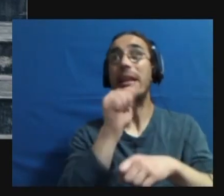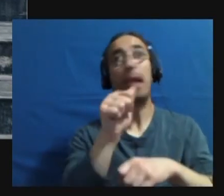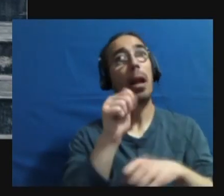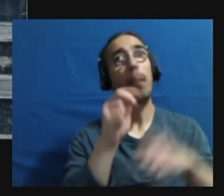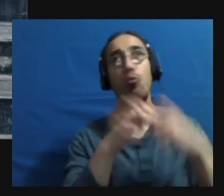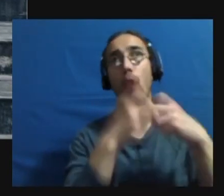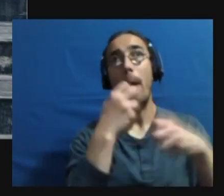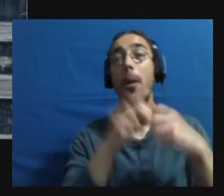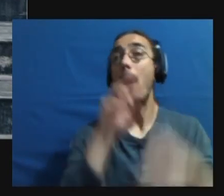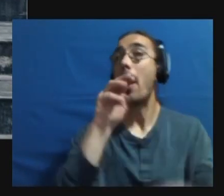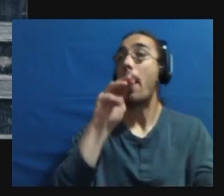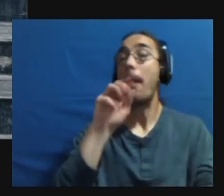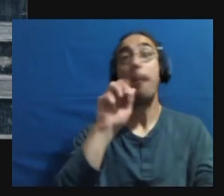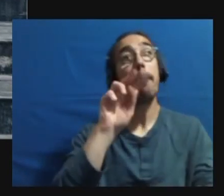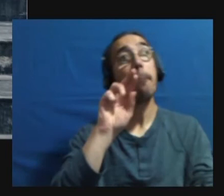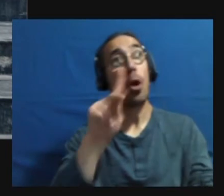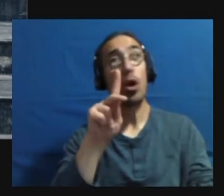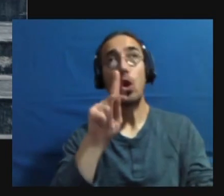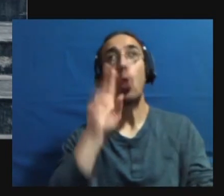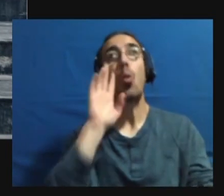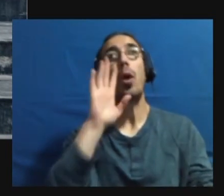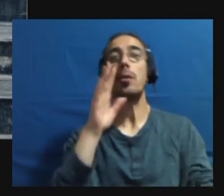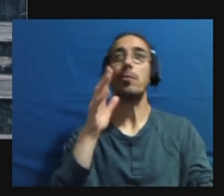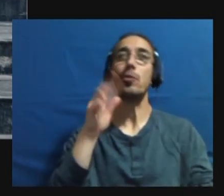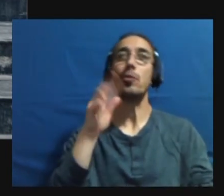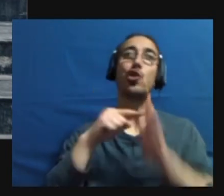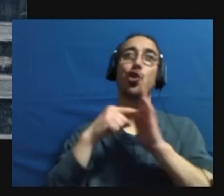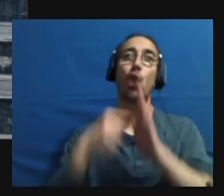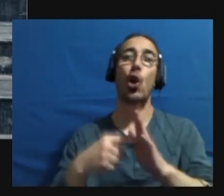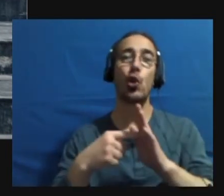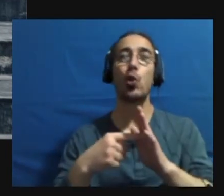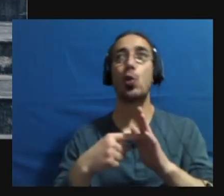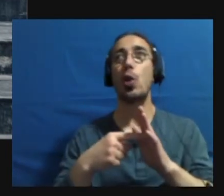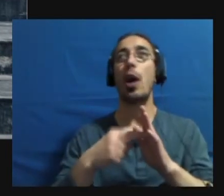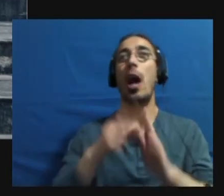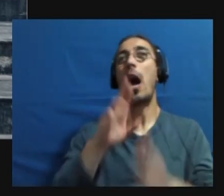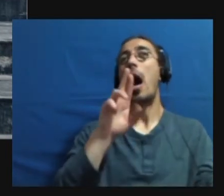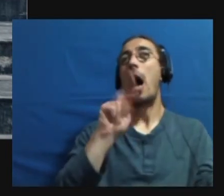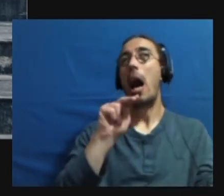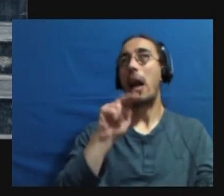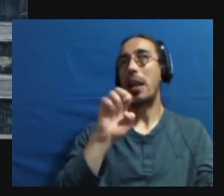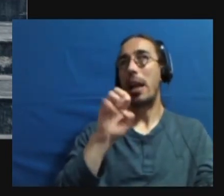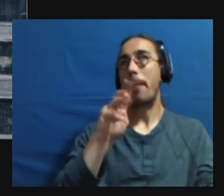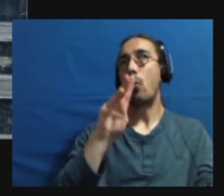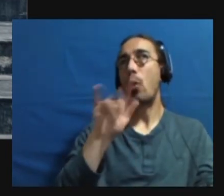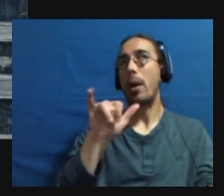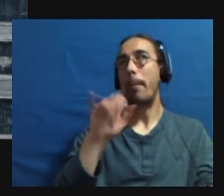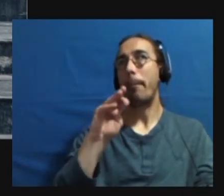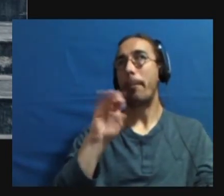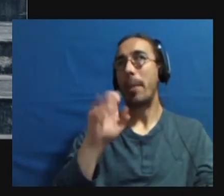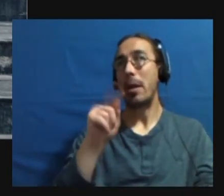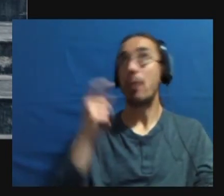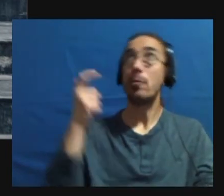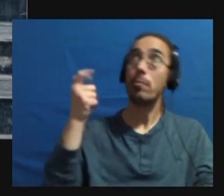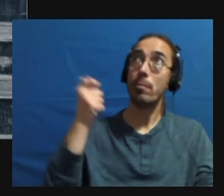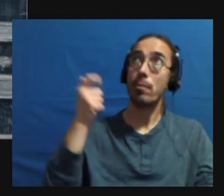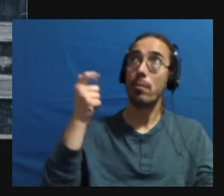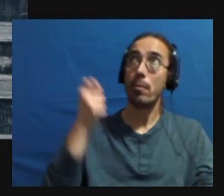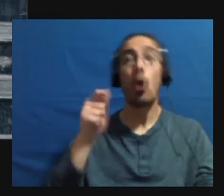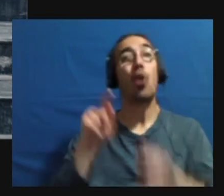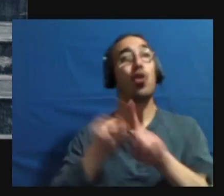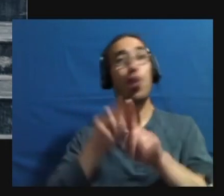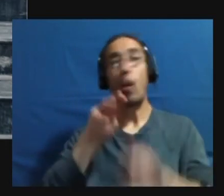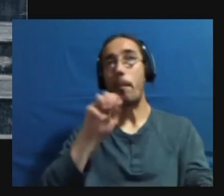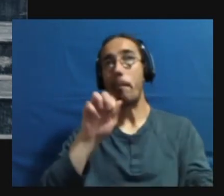is going to end up on unemployment, and that's going to run out. Mark has had several jobs since